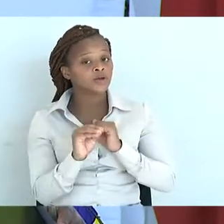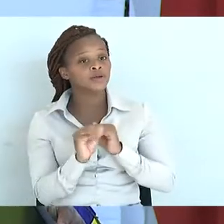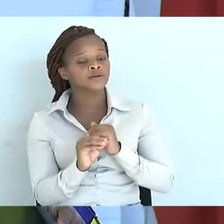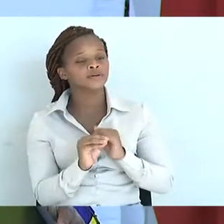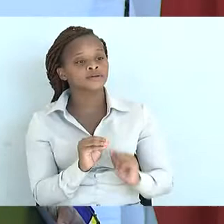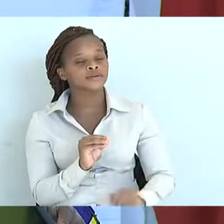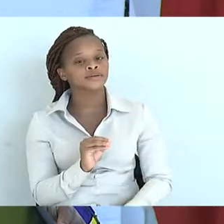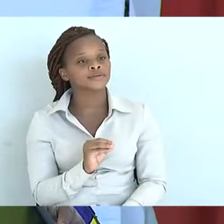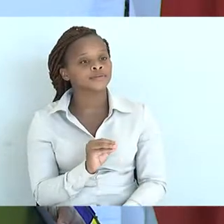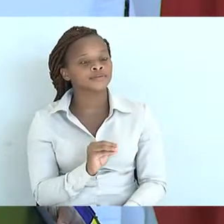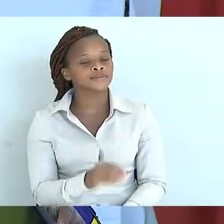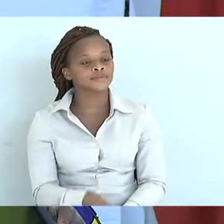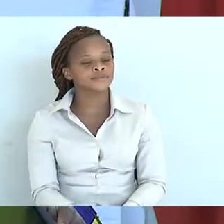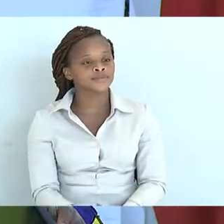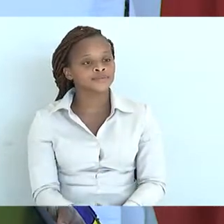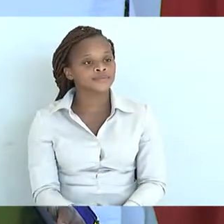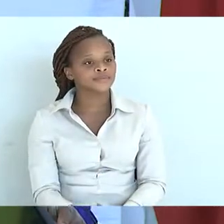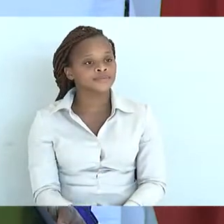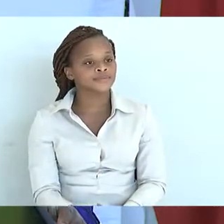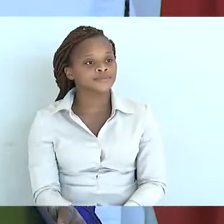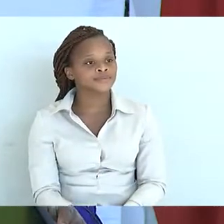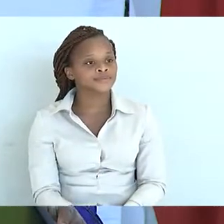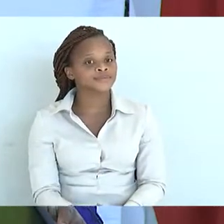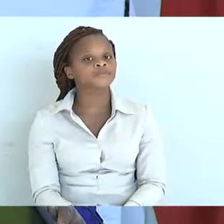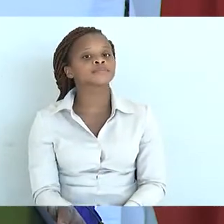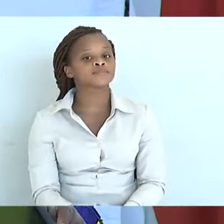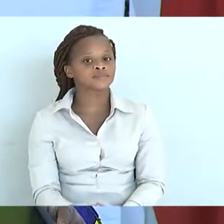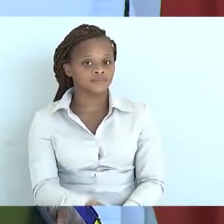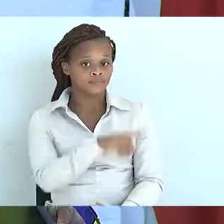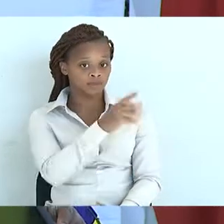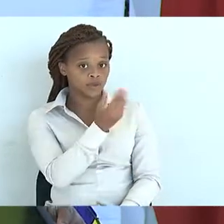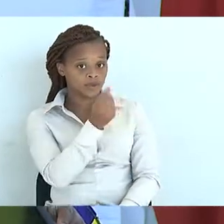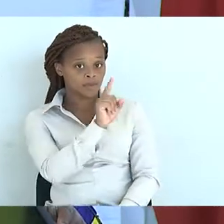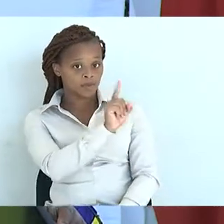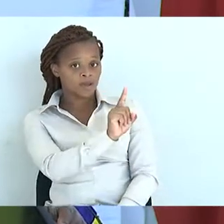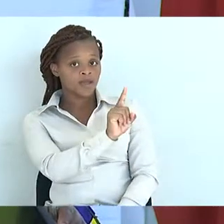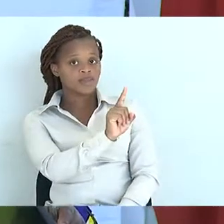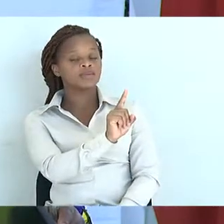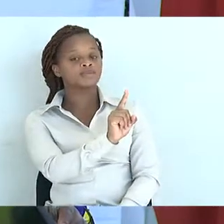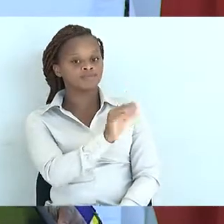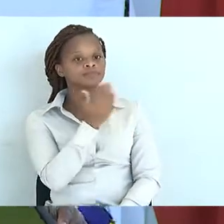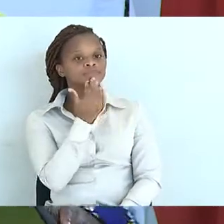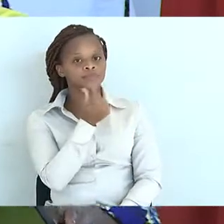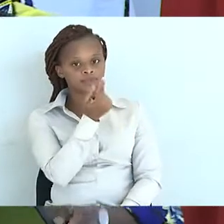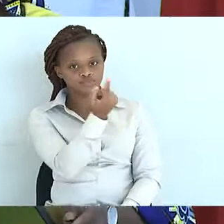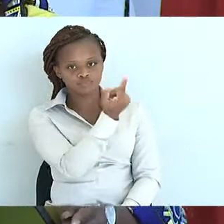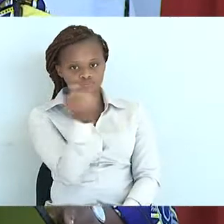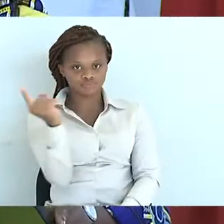Ngicela beze la, that's number 1. Ngicela uze la epassage.